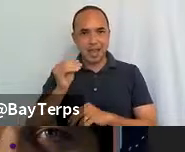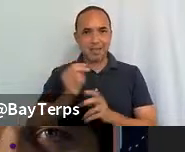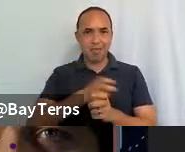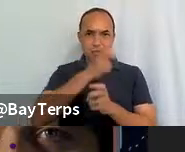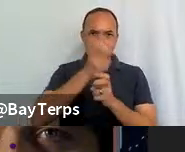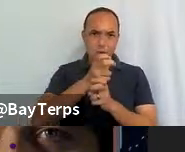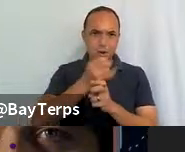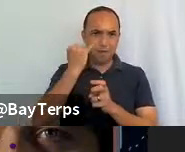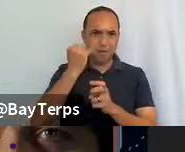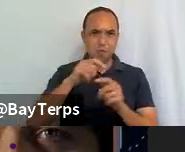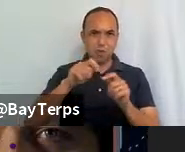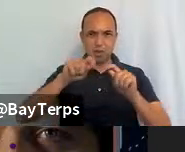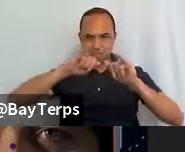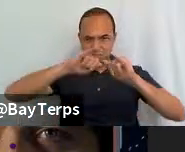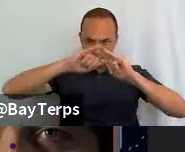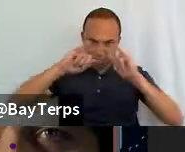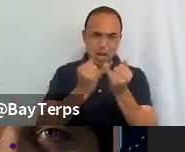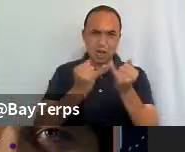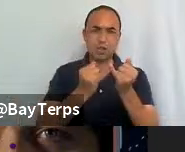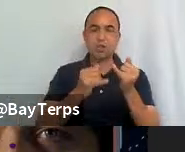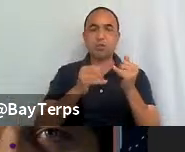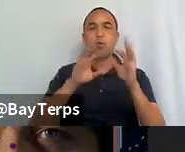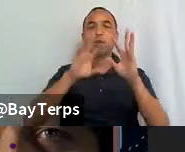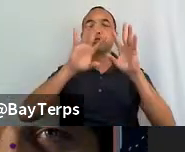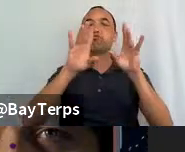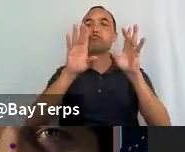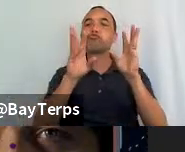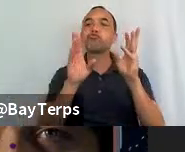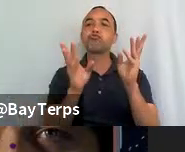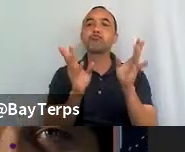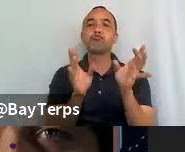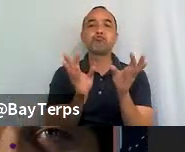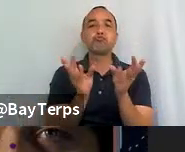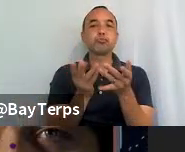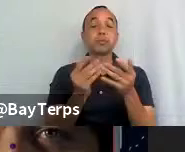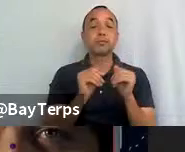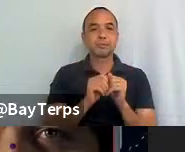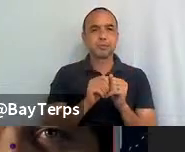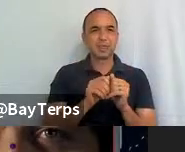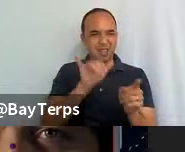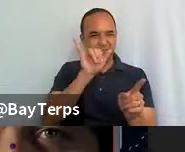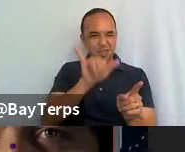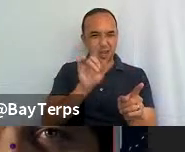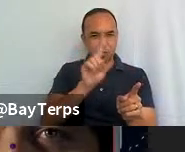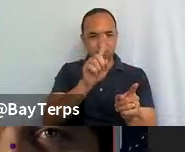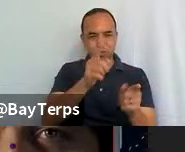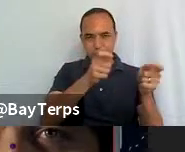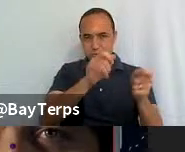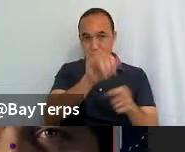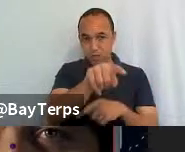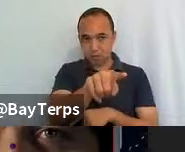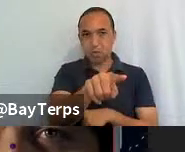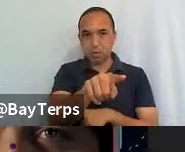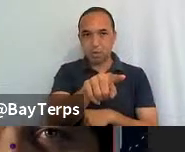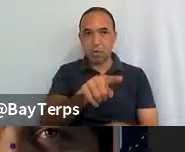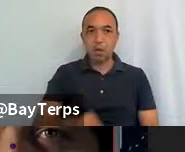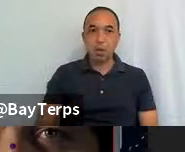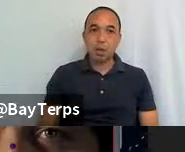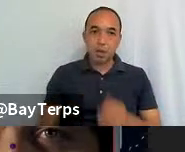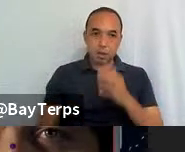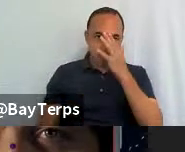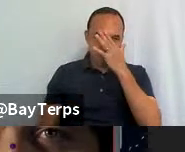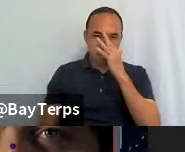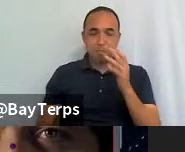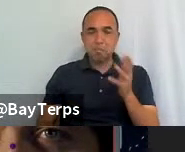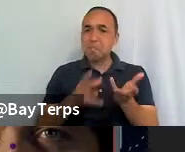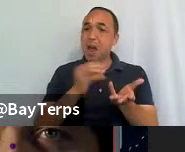hard edges or if you want it to be soft and fluffy, that's where you change that. And once again, I would encourage you to come